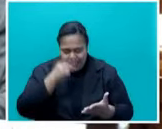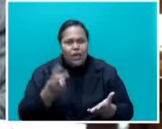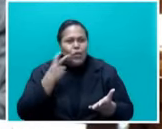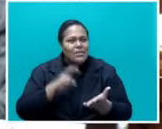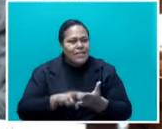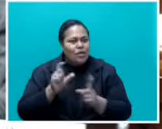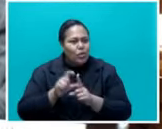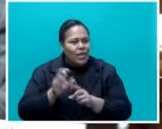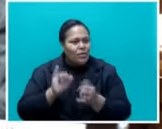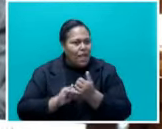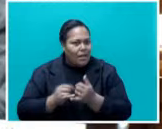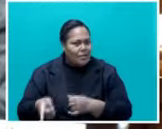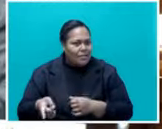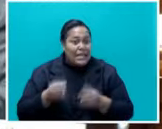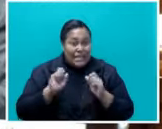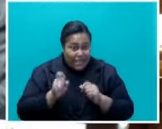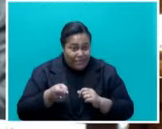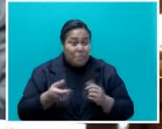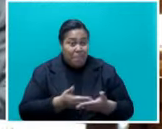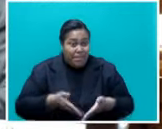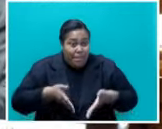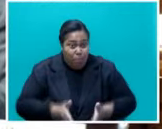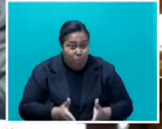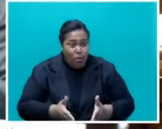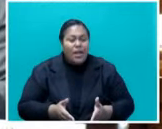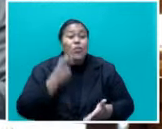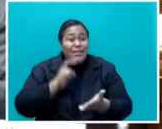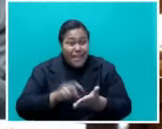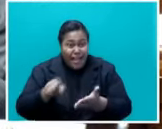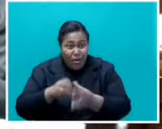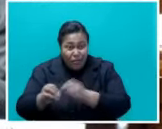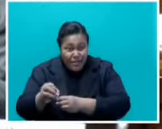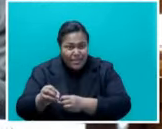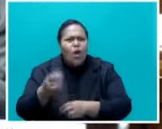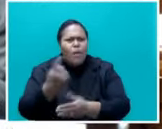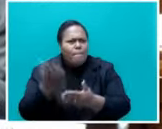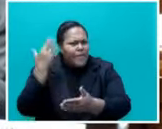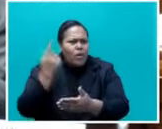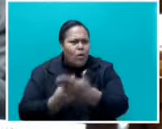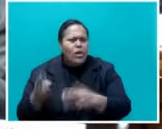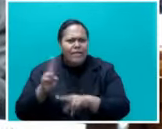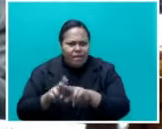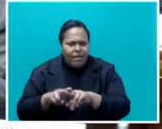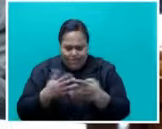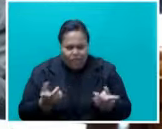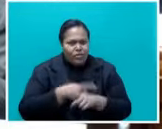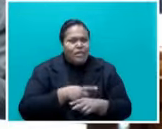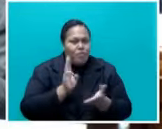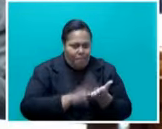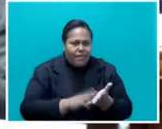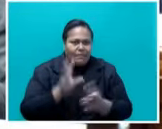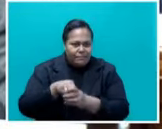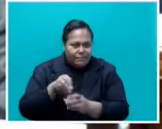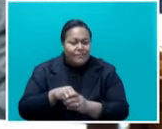Mother or father. We have also said, she went on about the deed poll, she should read the amendment. She should